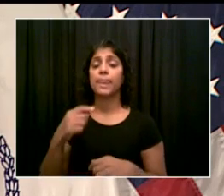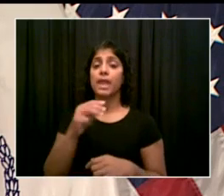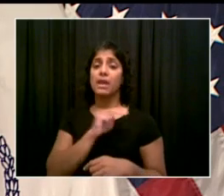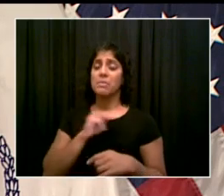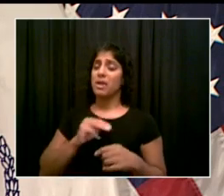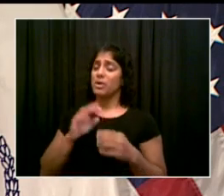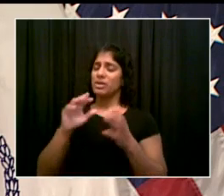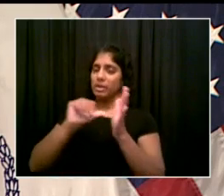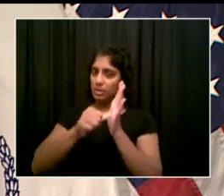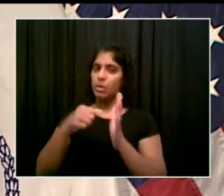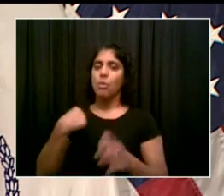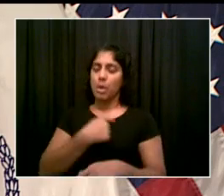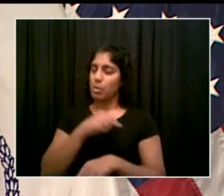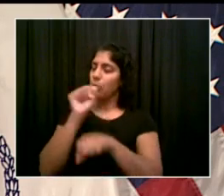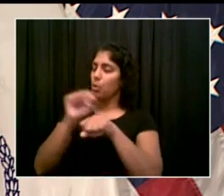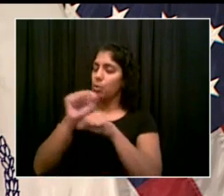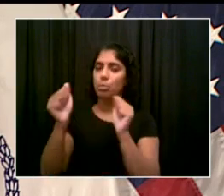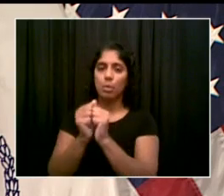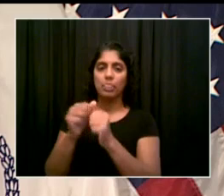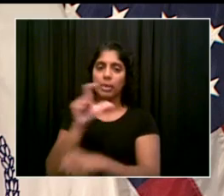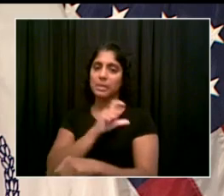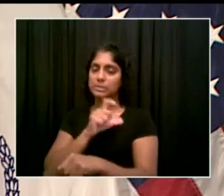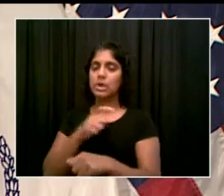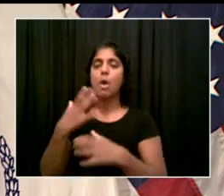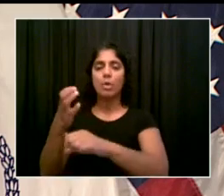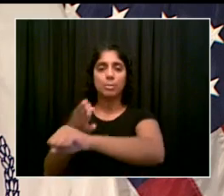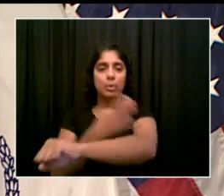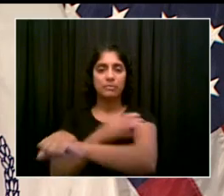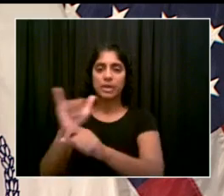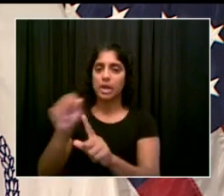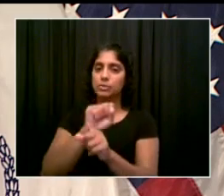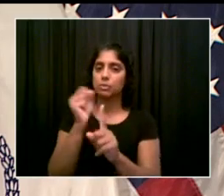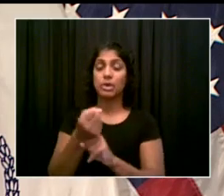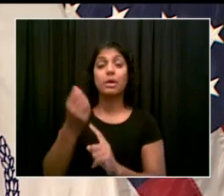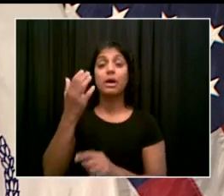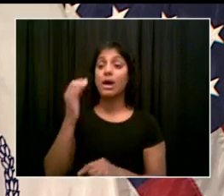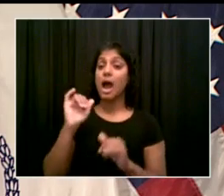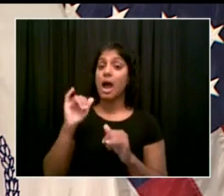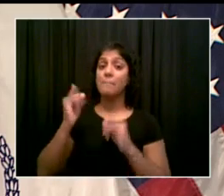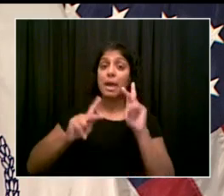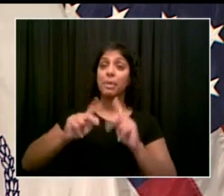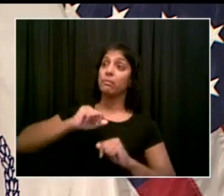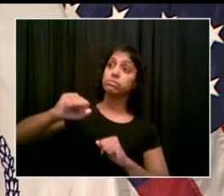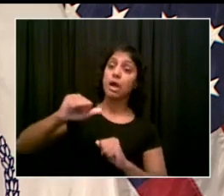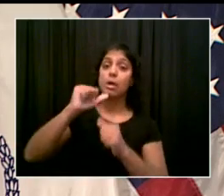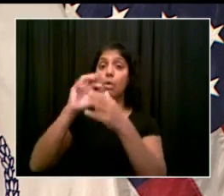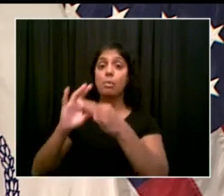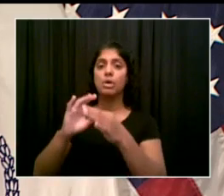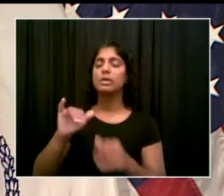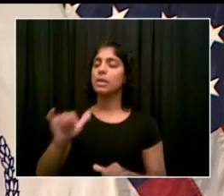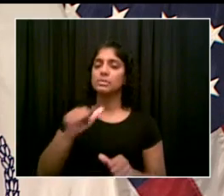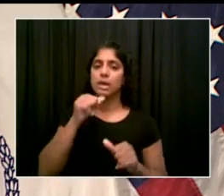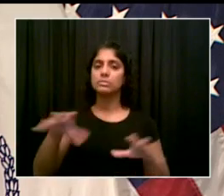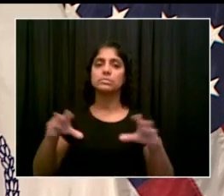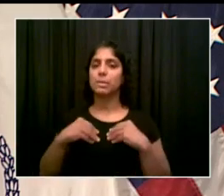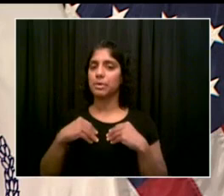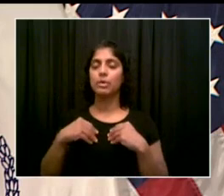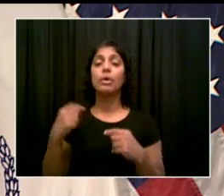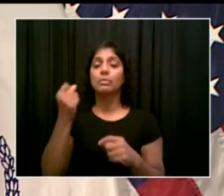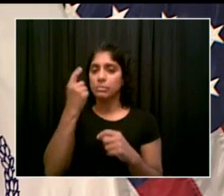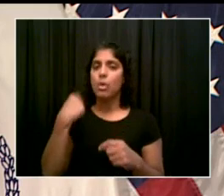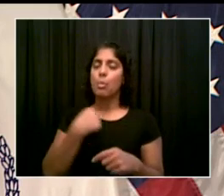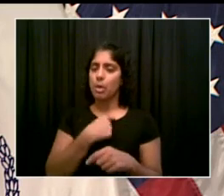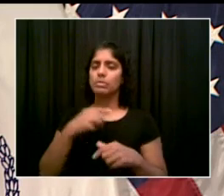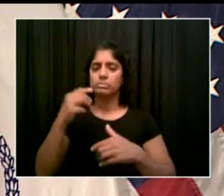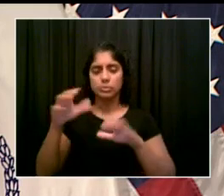businesses. There's a legal way to do things and an illegal way to do things, and we're going to enforce. Last question for today goes to